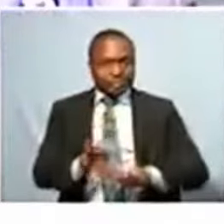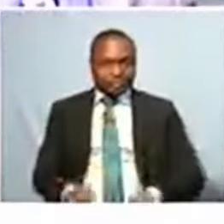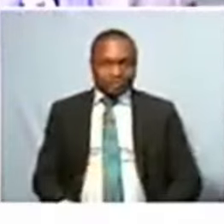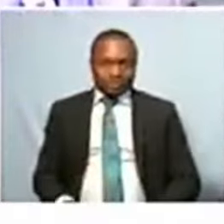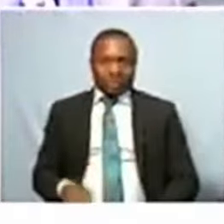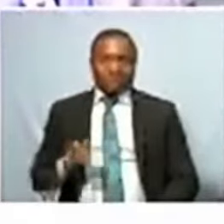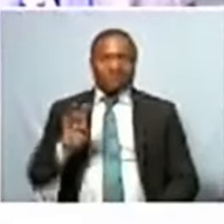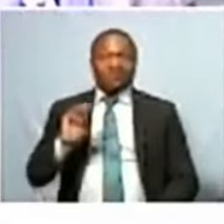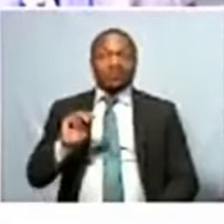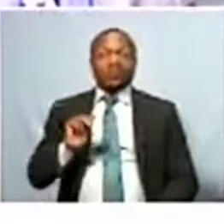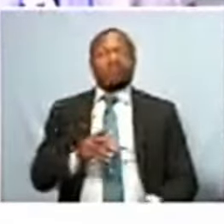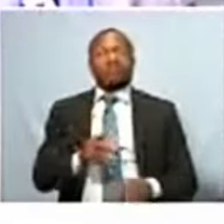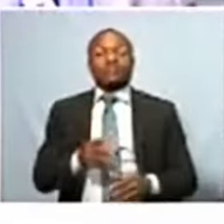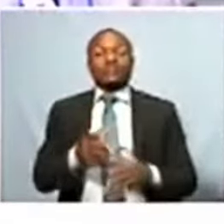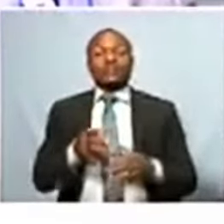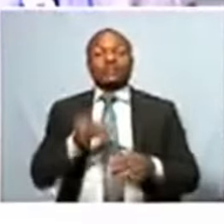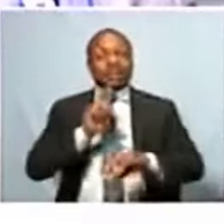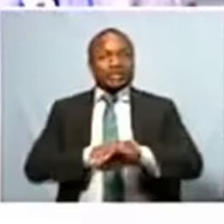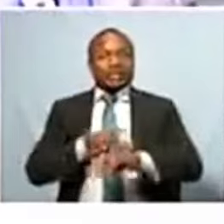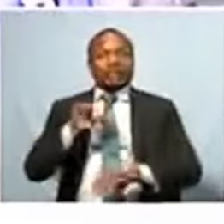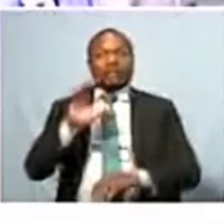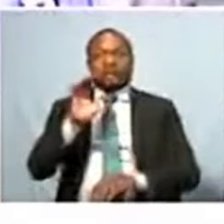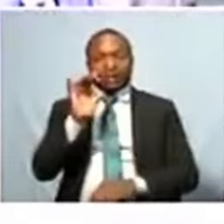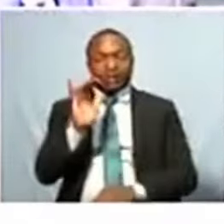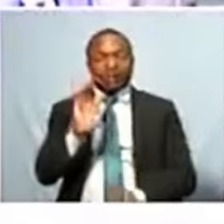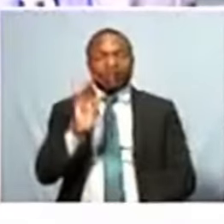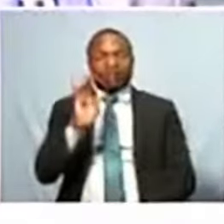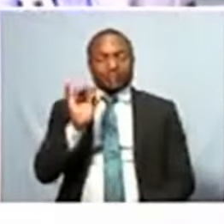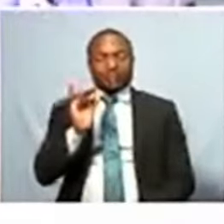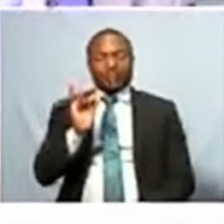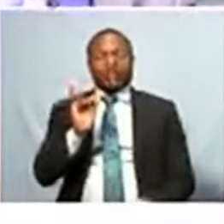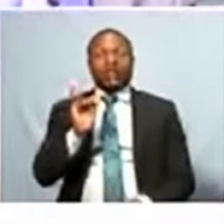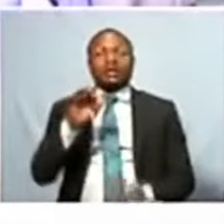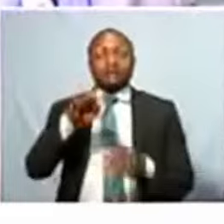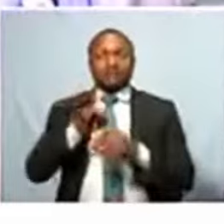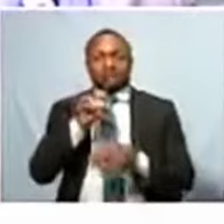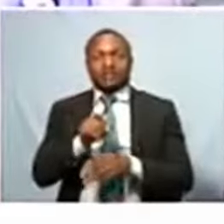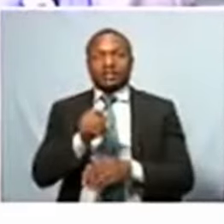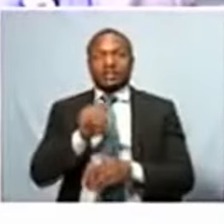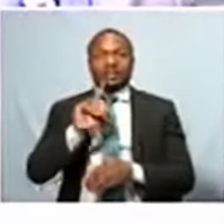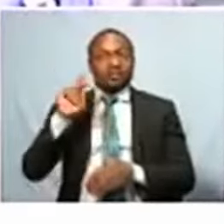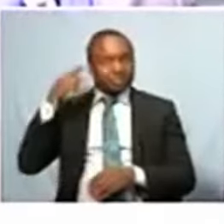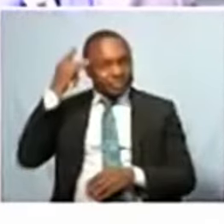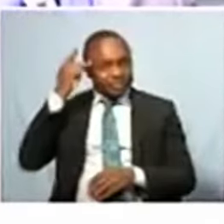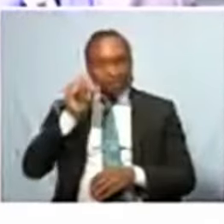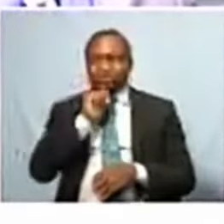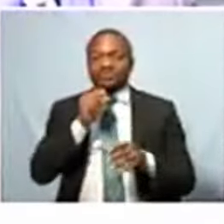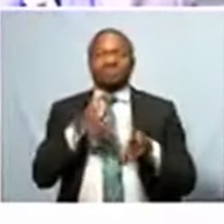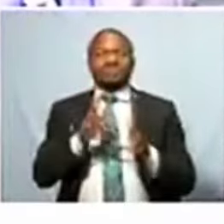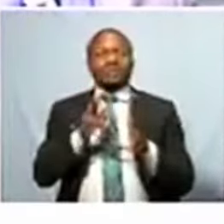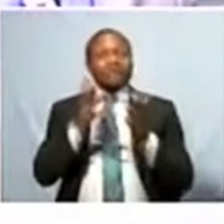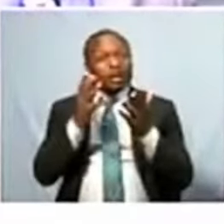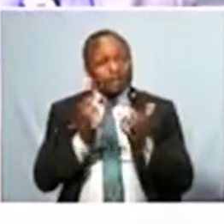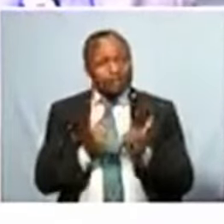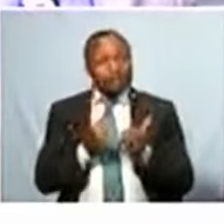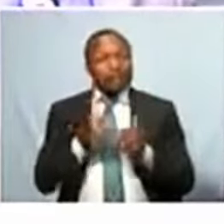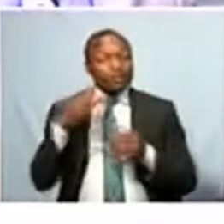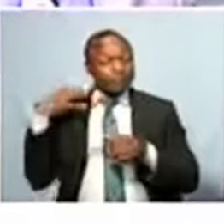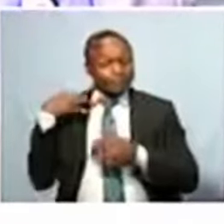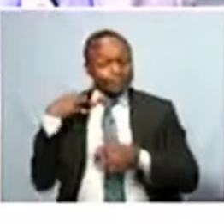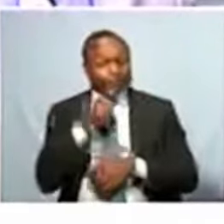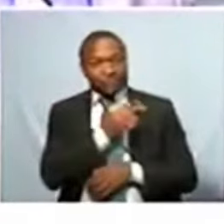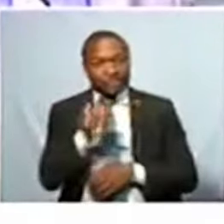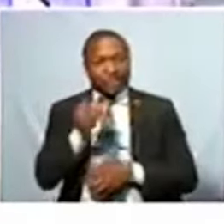mainland during your by-election. That was political intolerance. And I want to remind you that